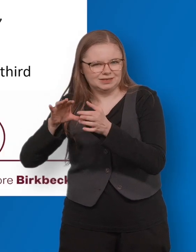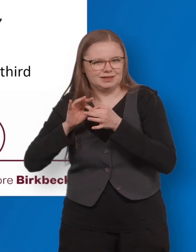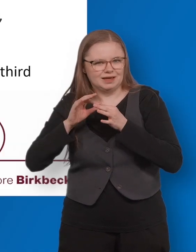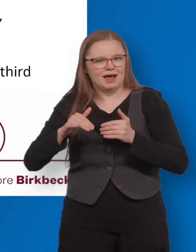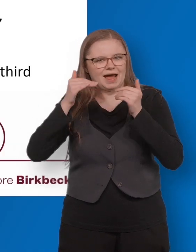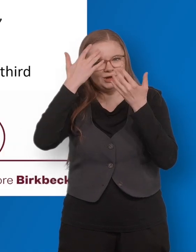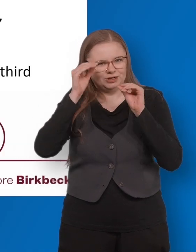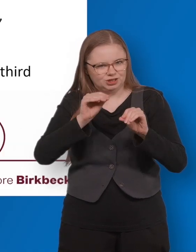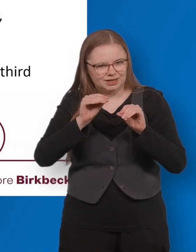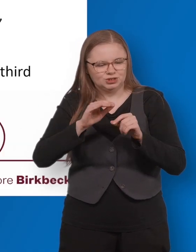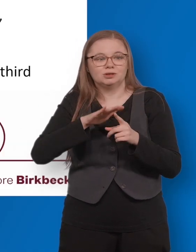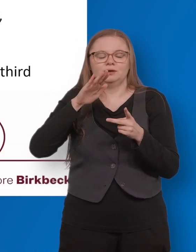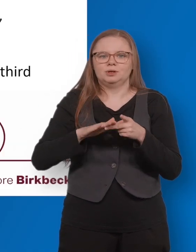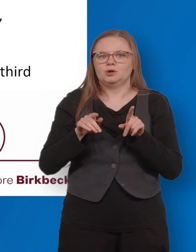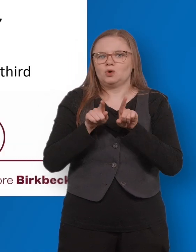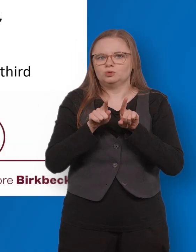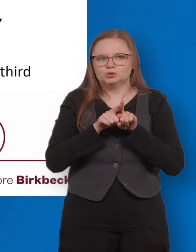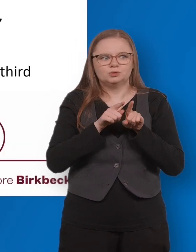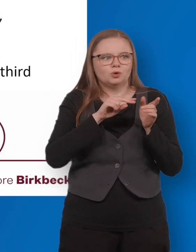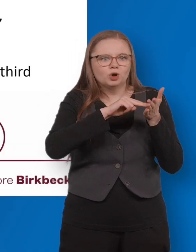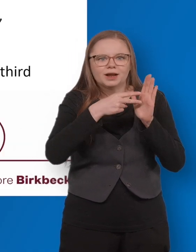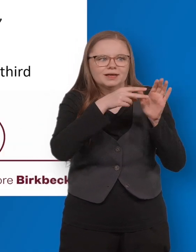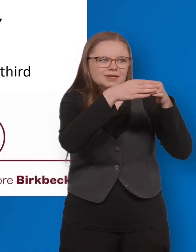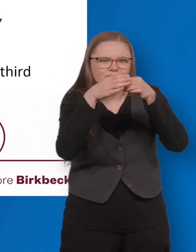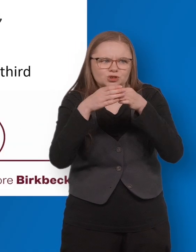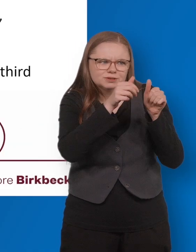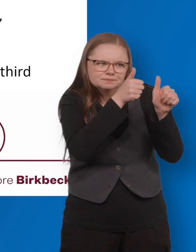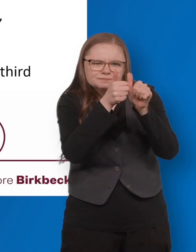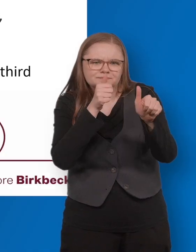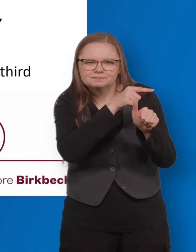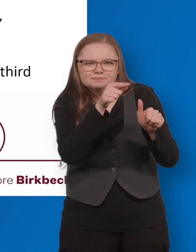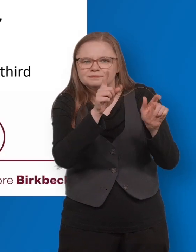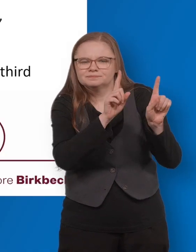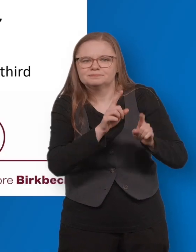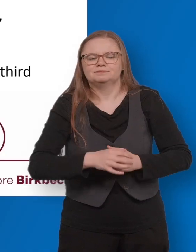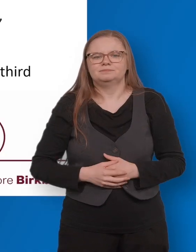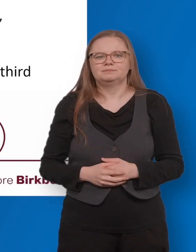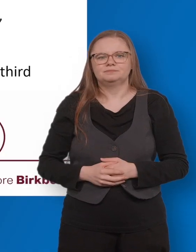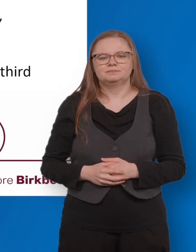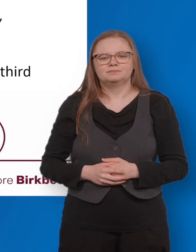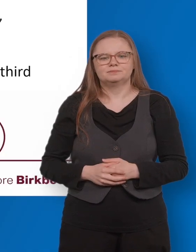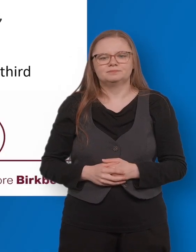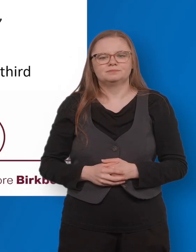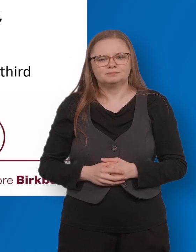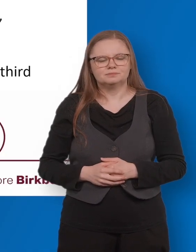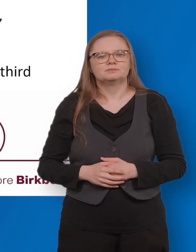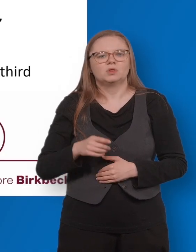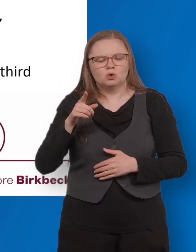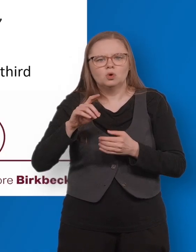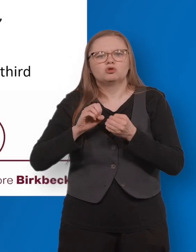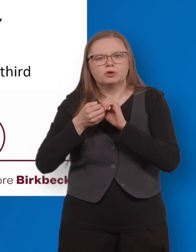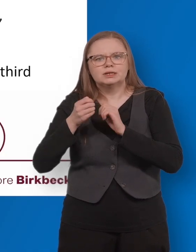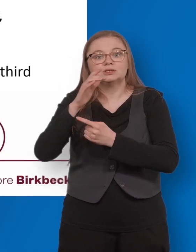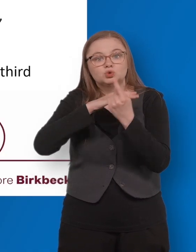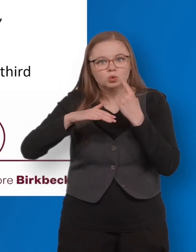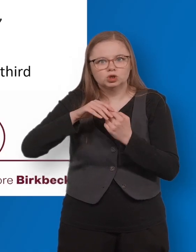education, but also in organizations. So it's about creating social and business